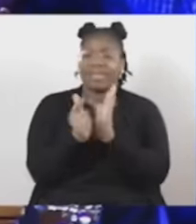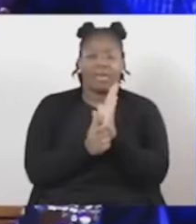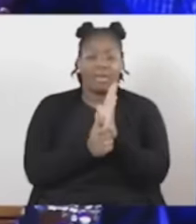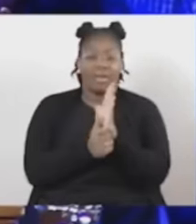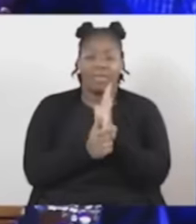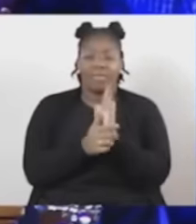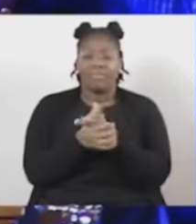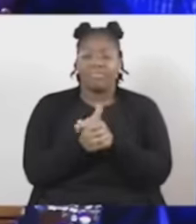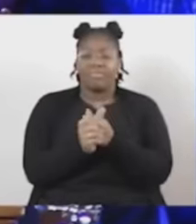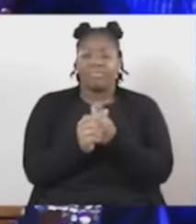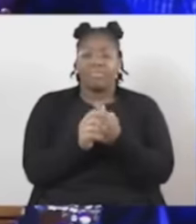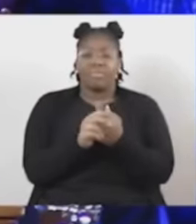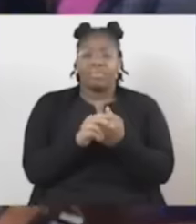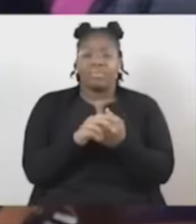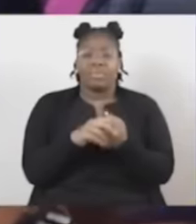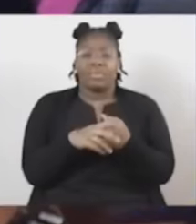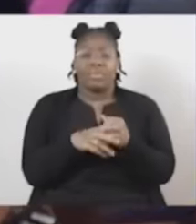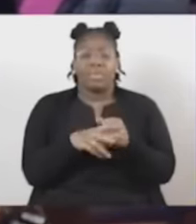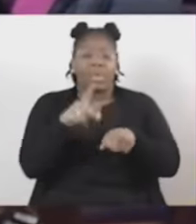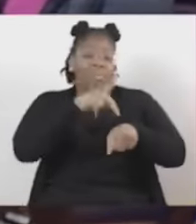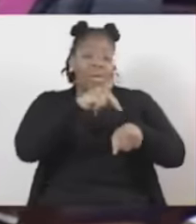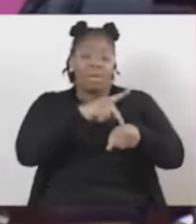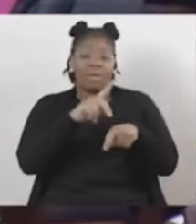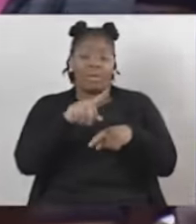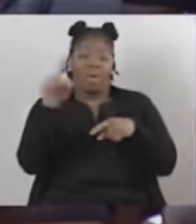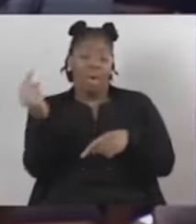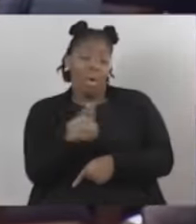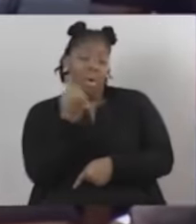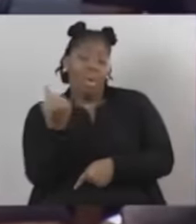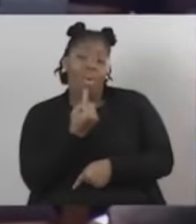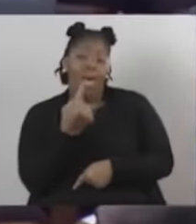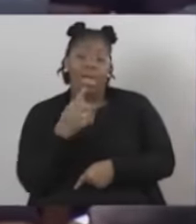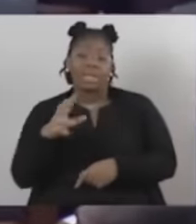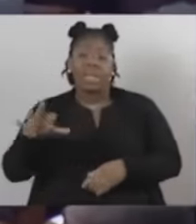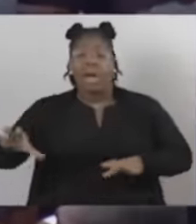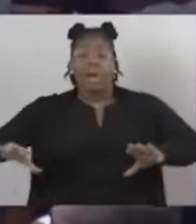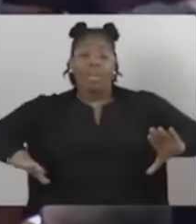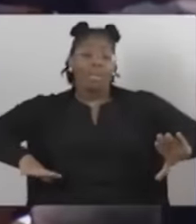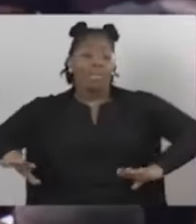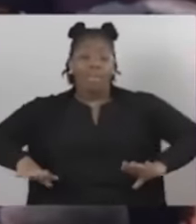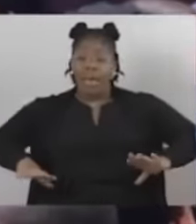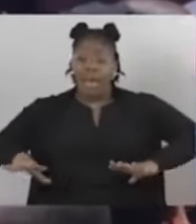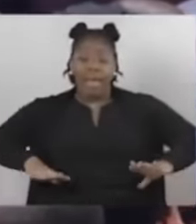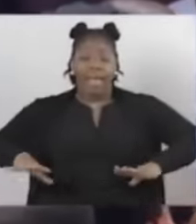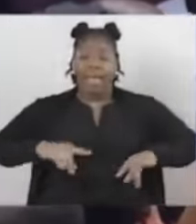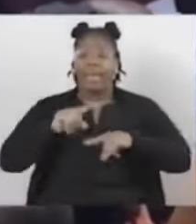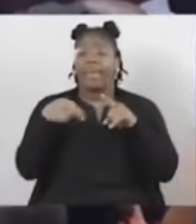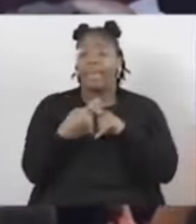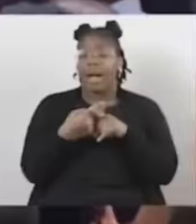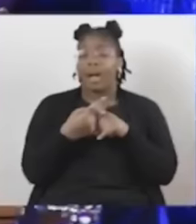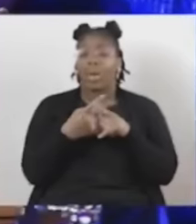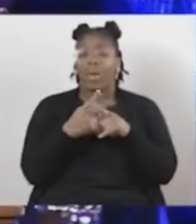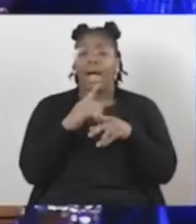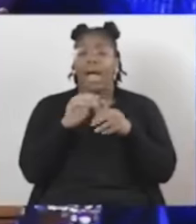for the Lord and why he won't ever allow certain things to happen to Jesus. And Jesus turns to him on one occasion and